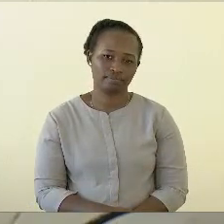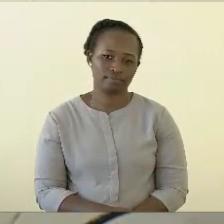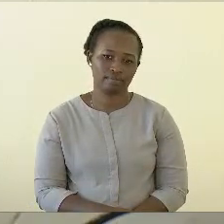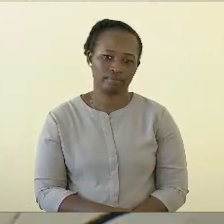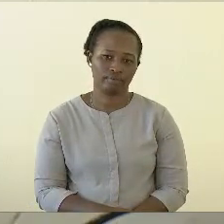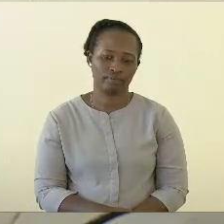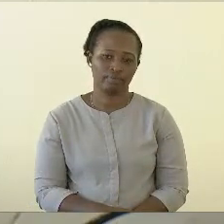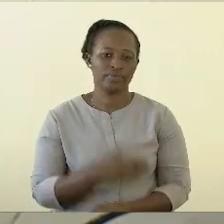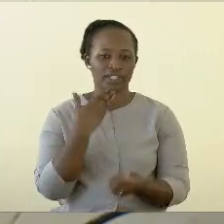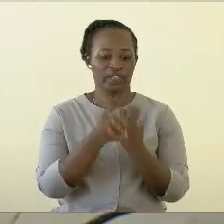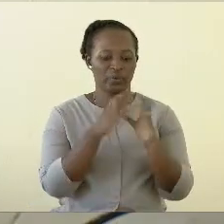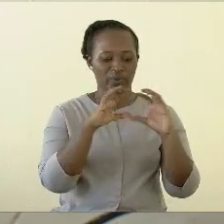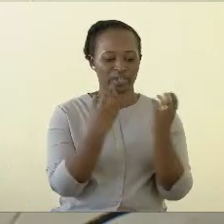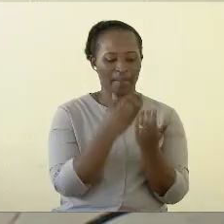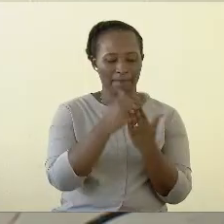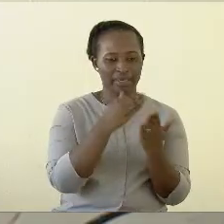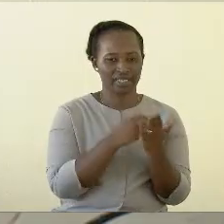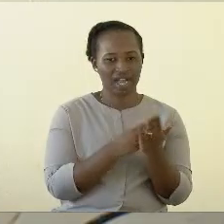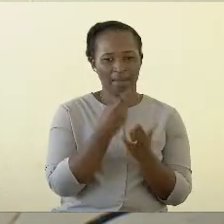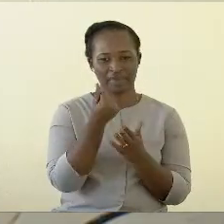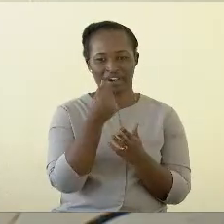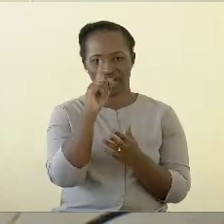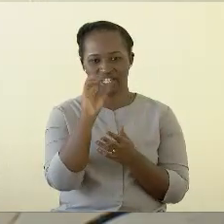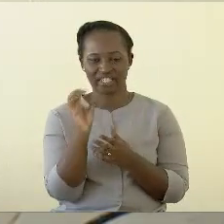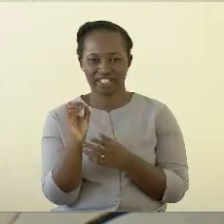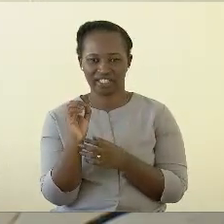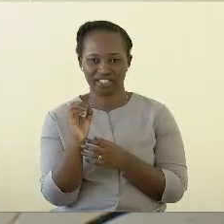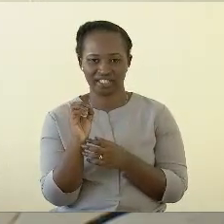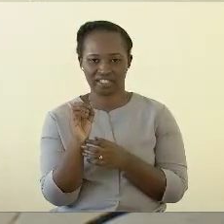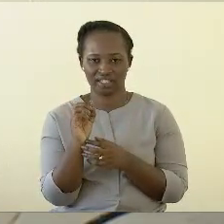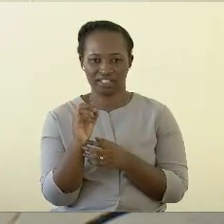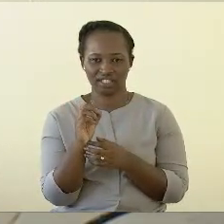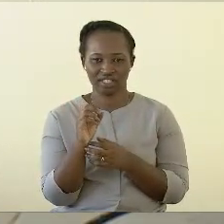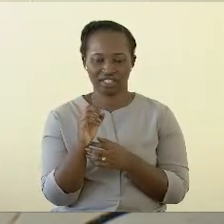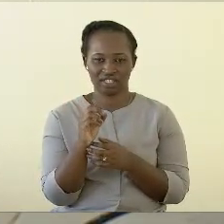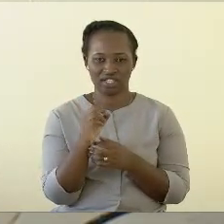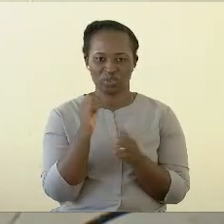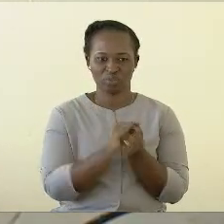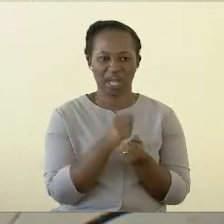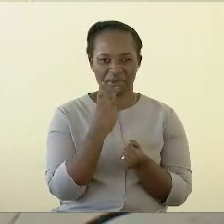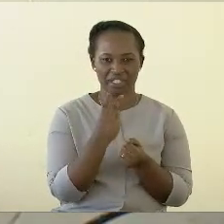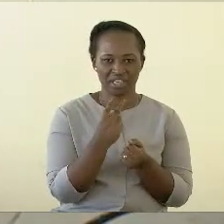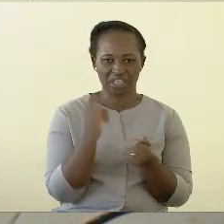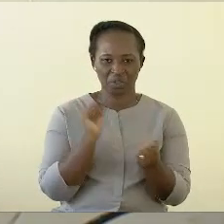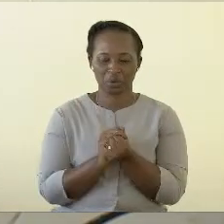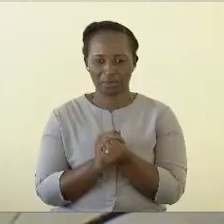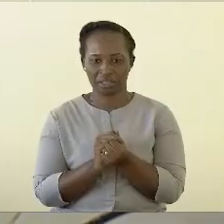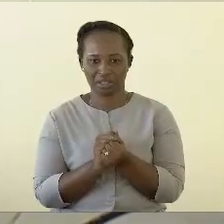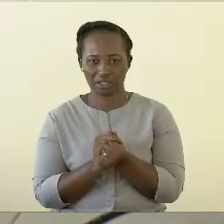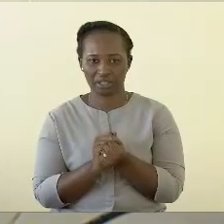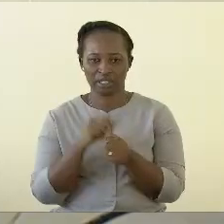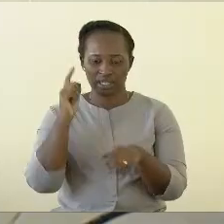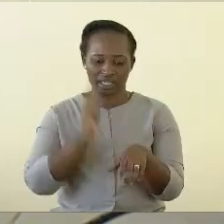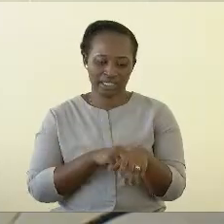A good cabbage, 100 francs. A poor one, 10 francs. So in the same way,